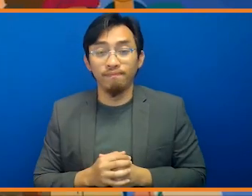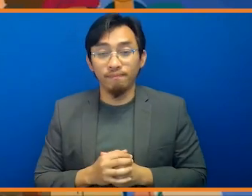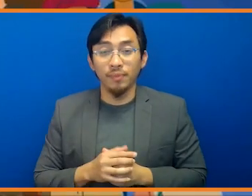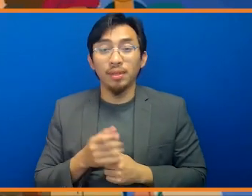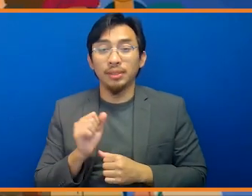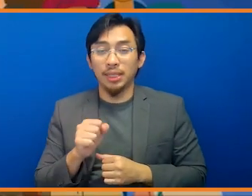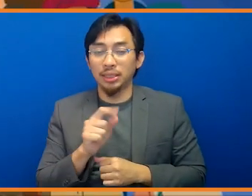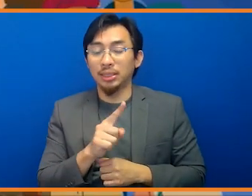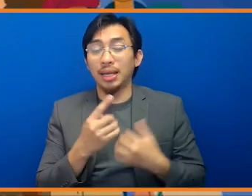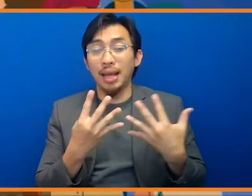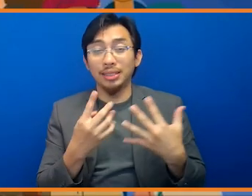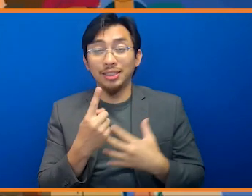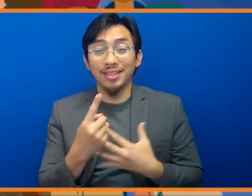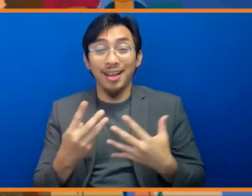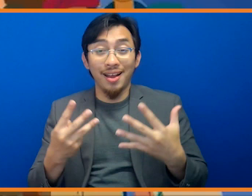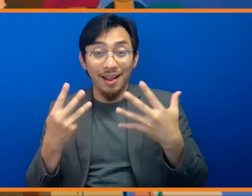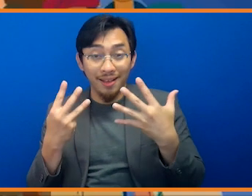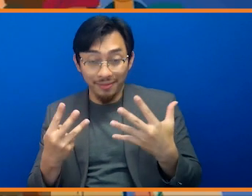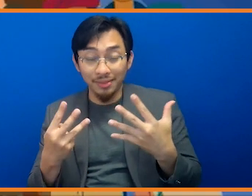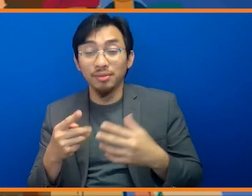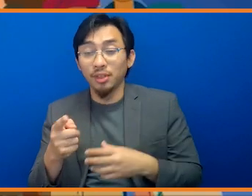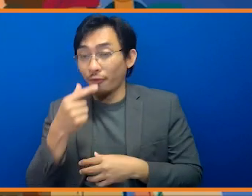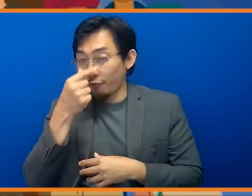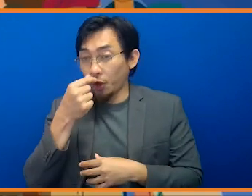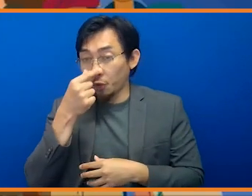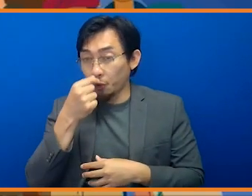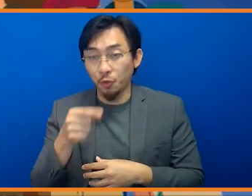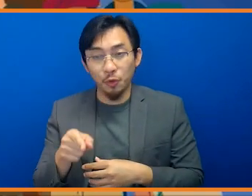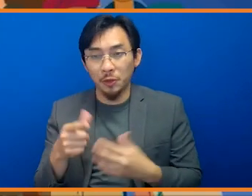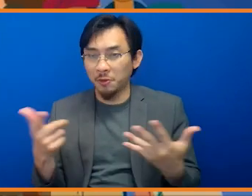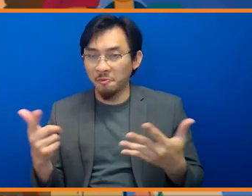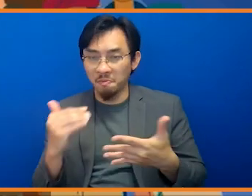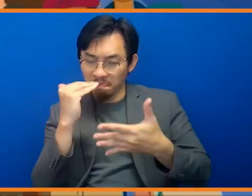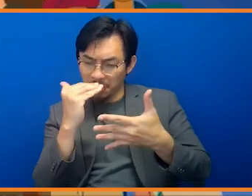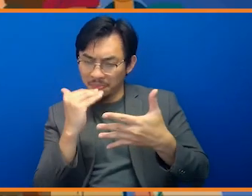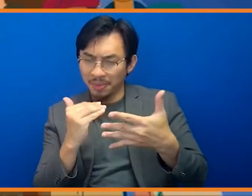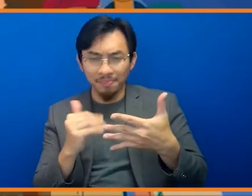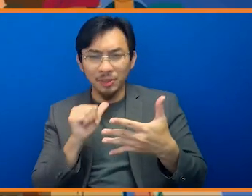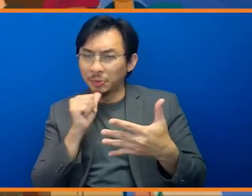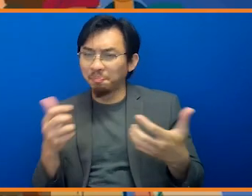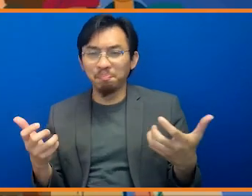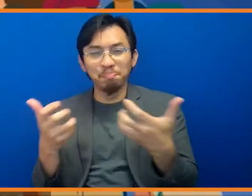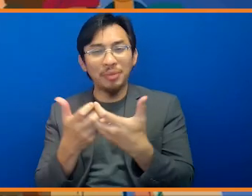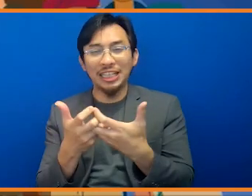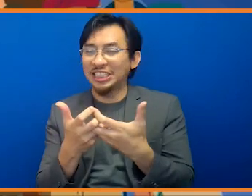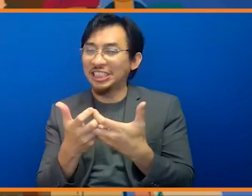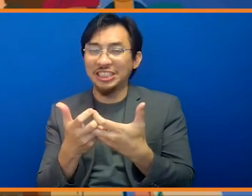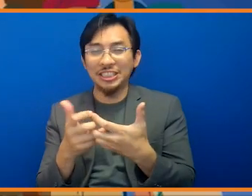And yes, the 1918 flu did not meet that criteria.